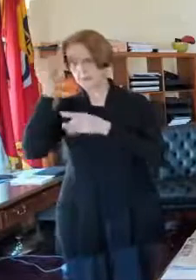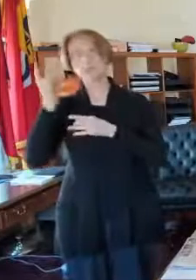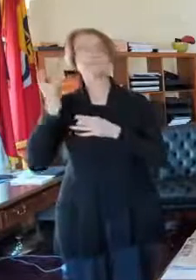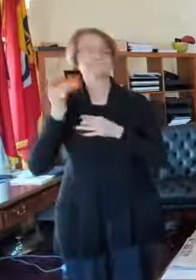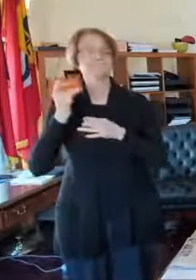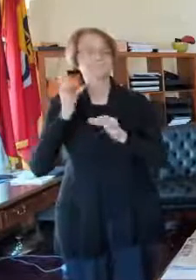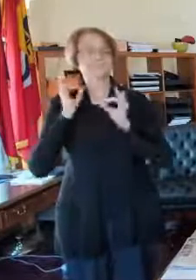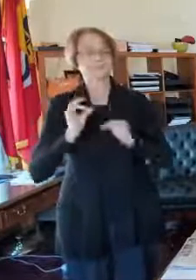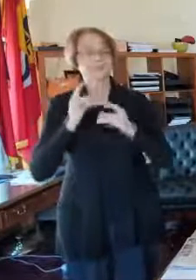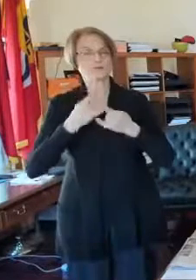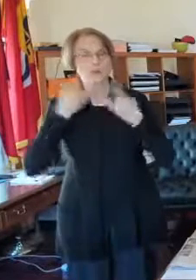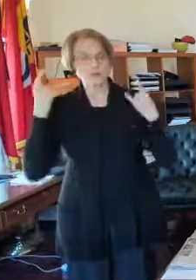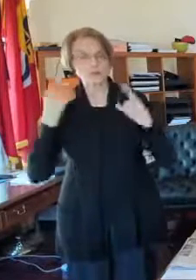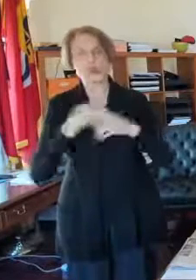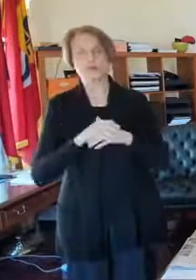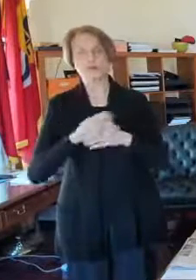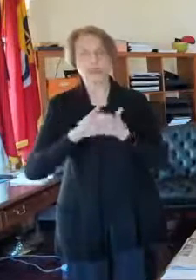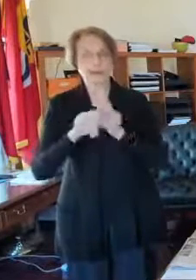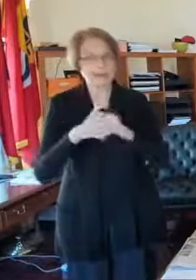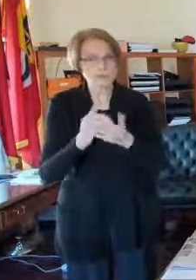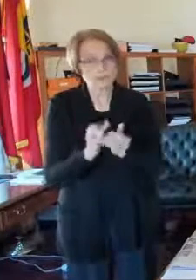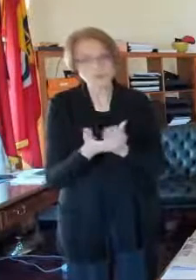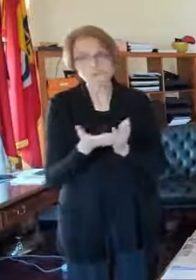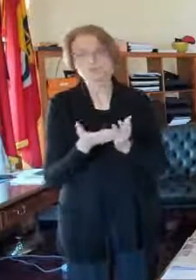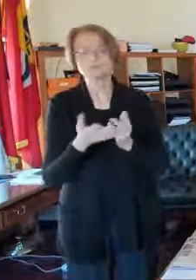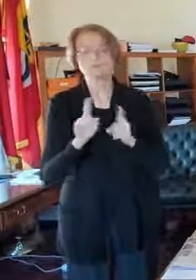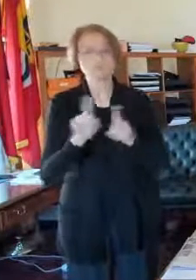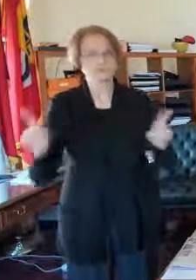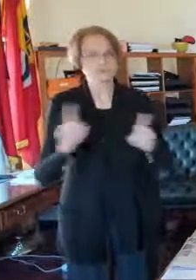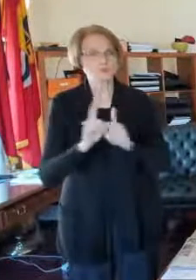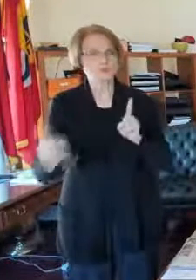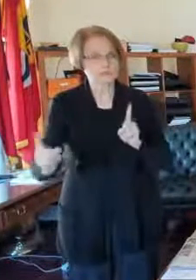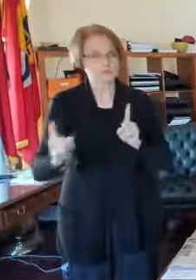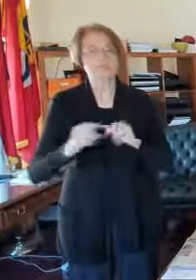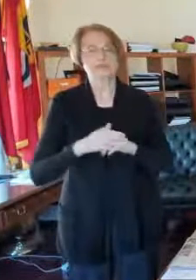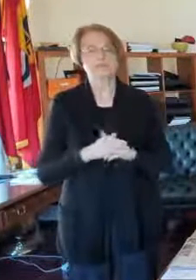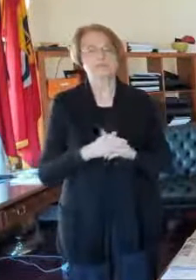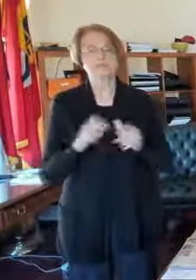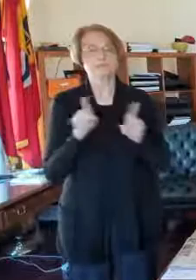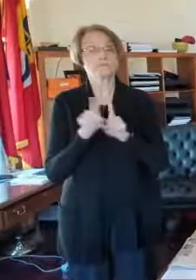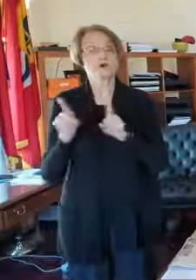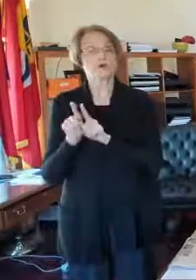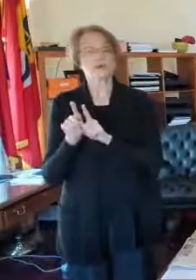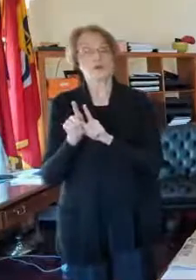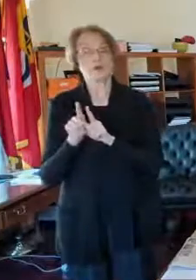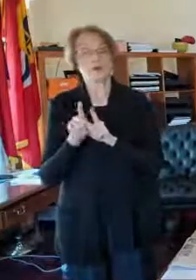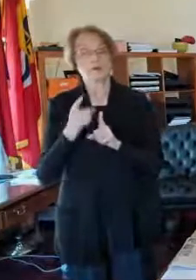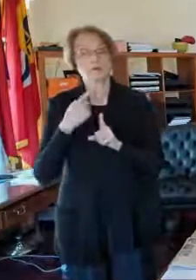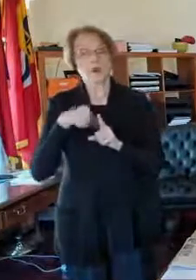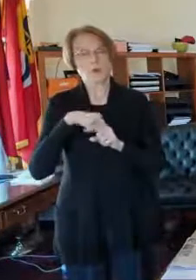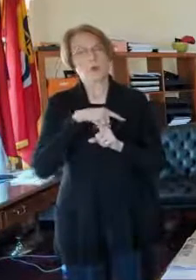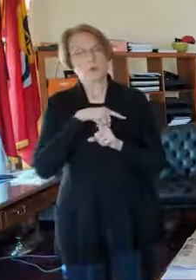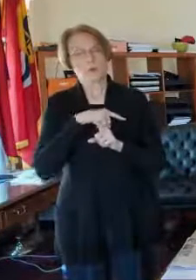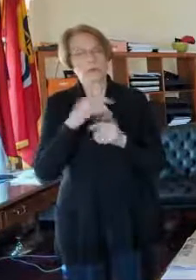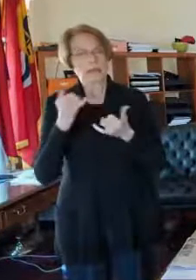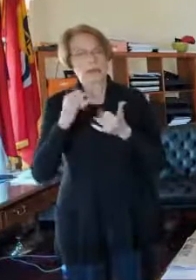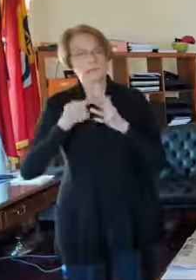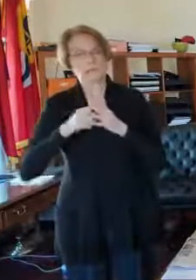their mask, hand washing, social distancing. It's also, we are beginning to